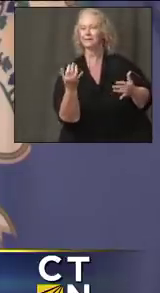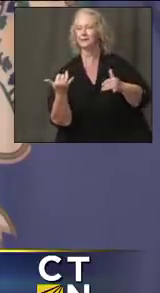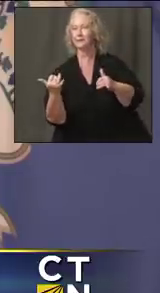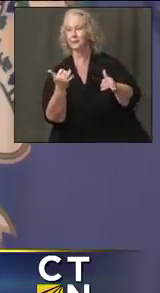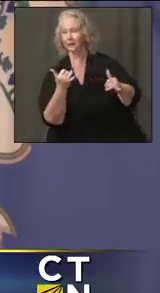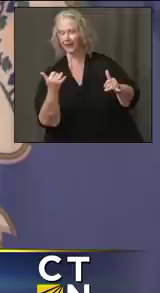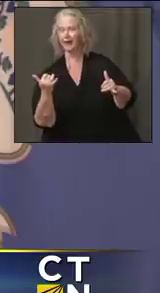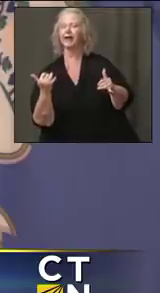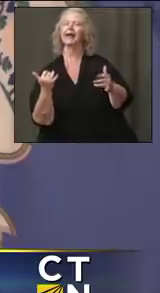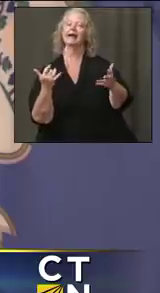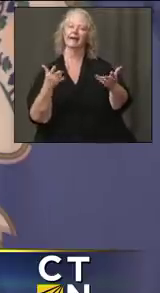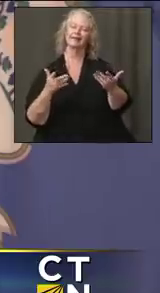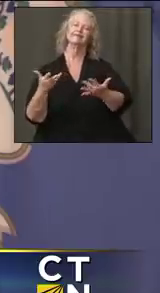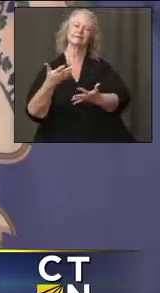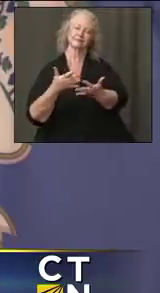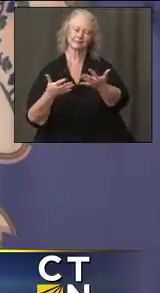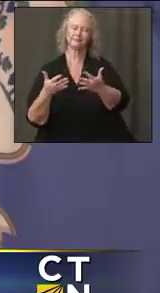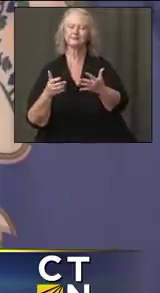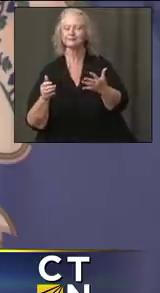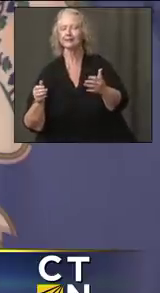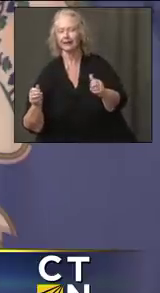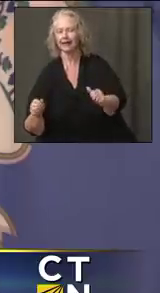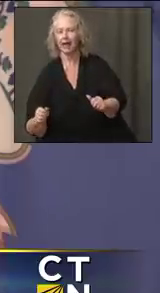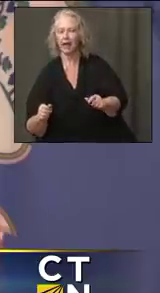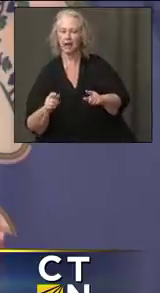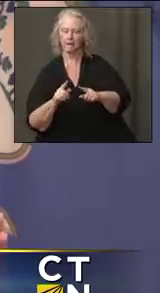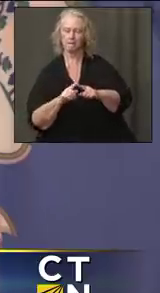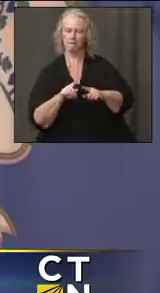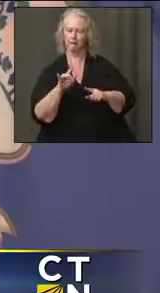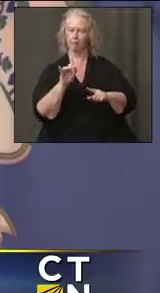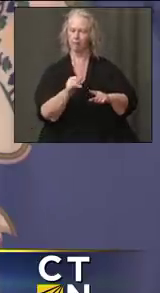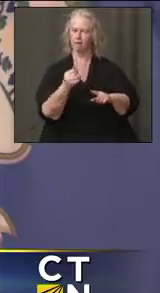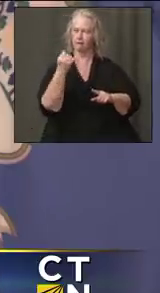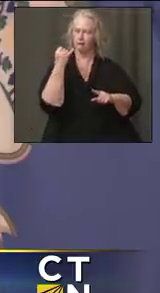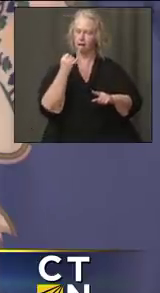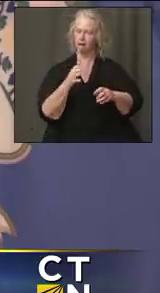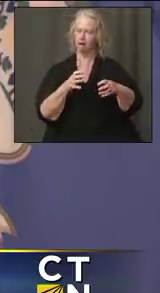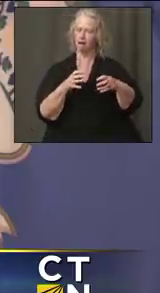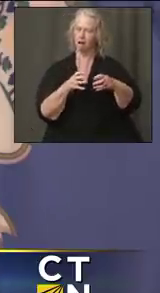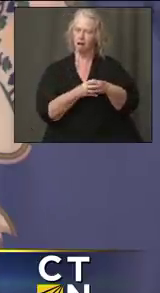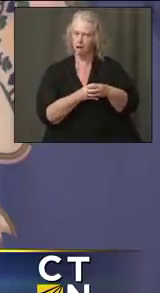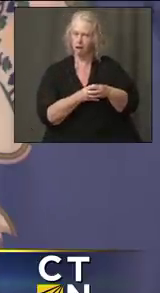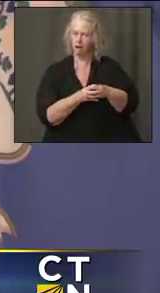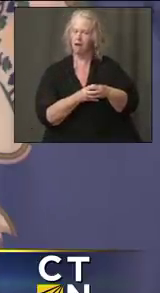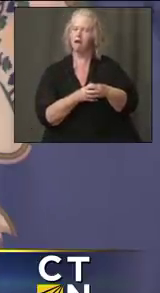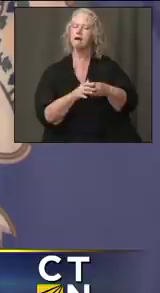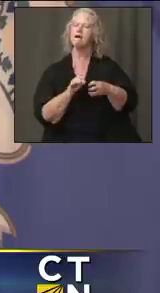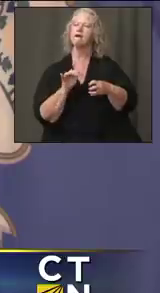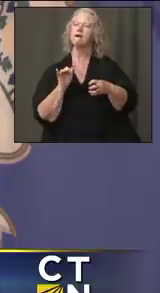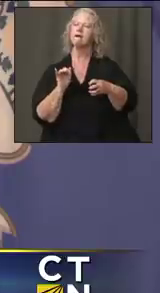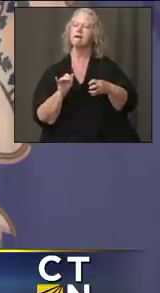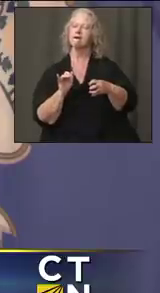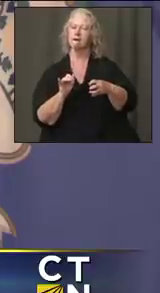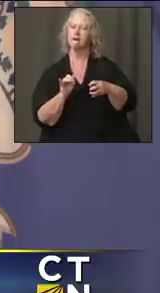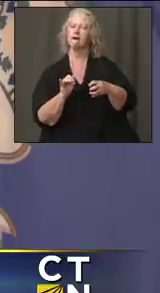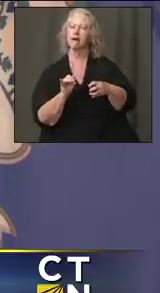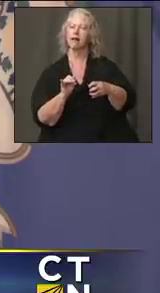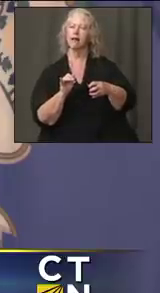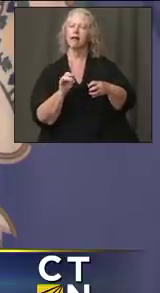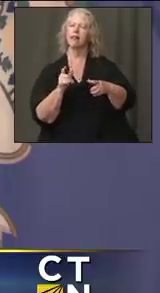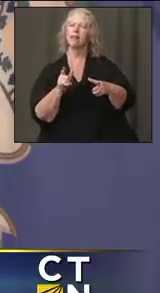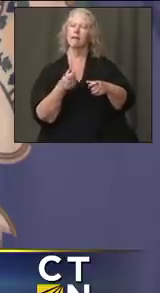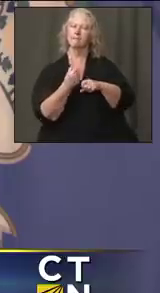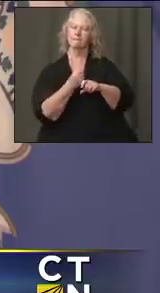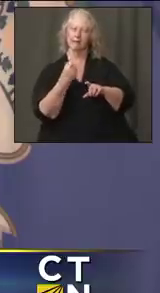for socialization. But that cohorting idea really helped us focus on the ability to have a K through